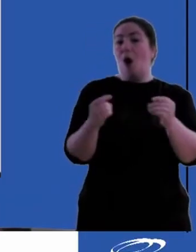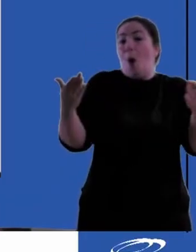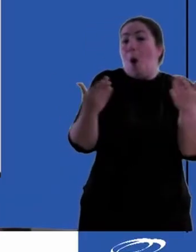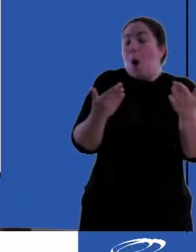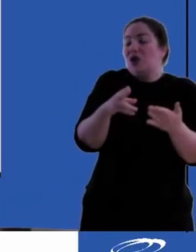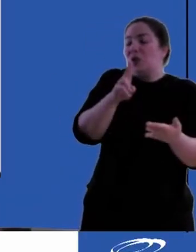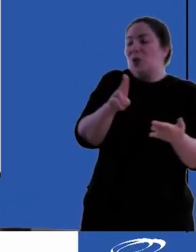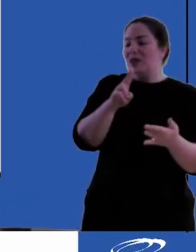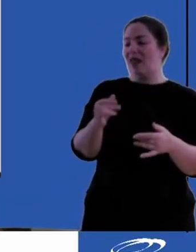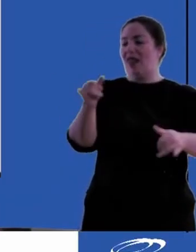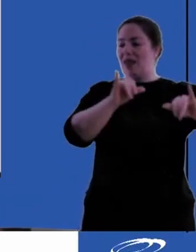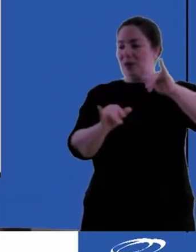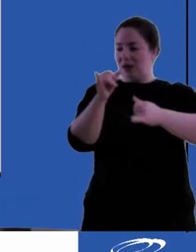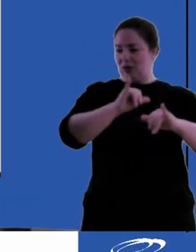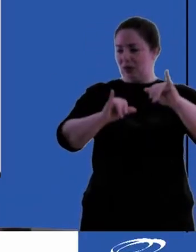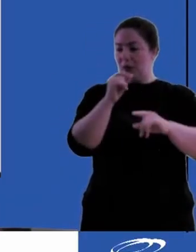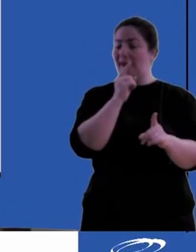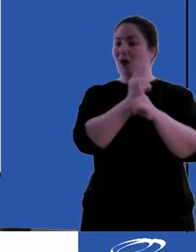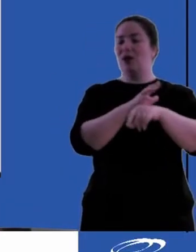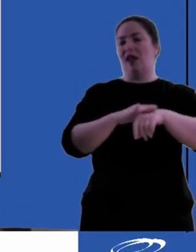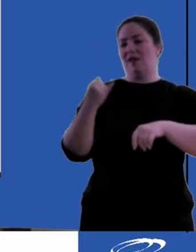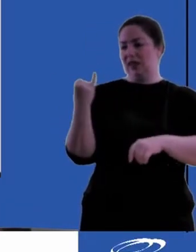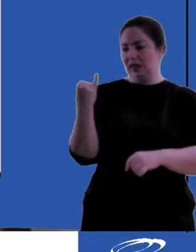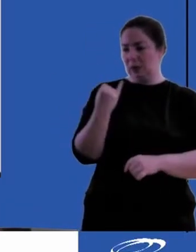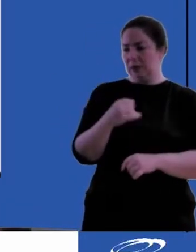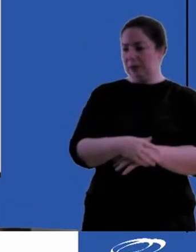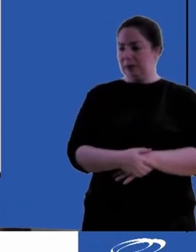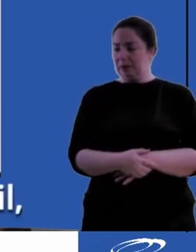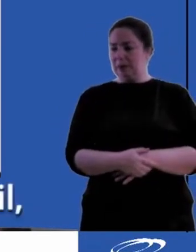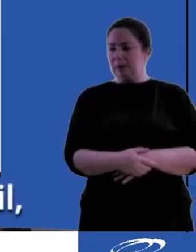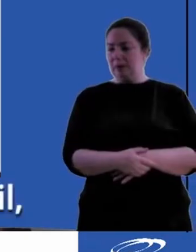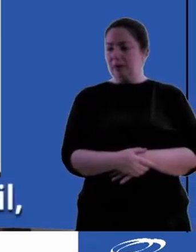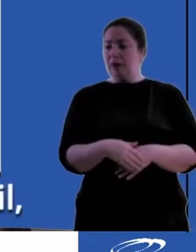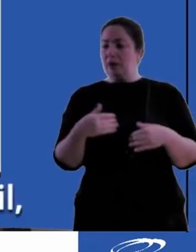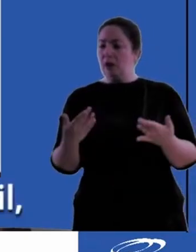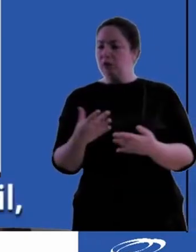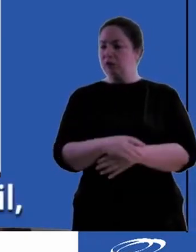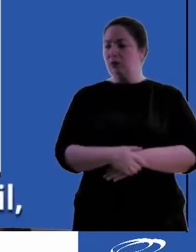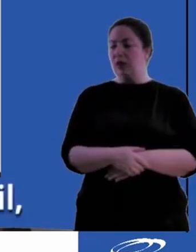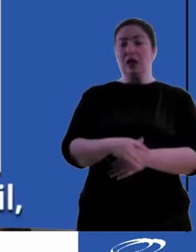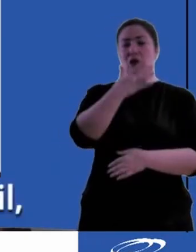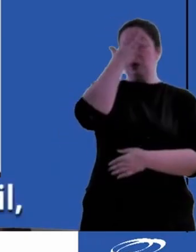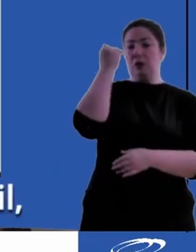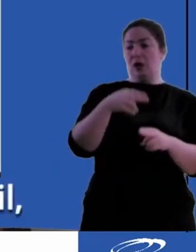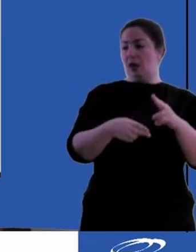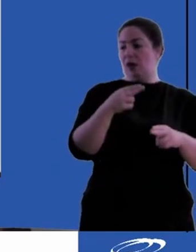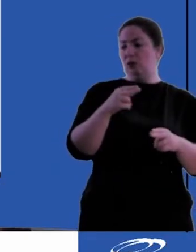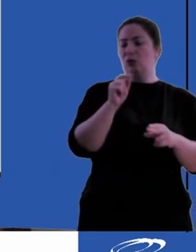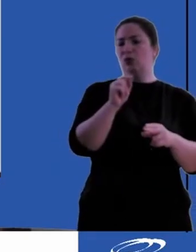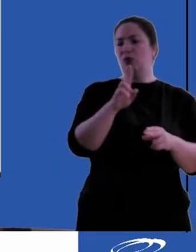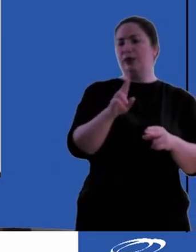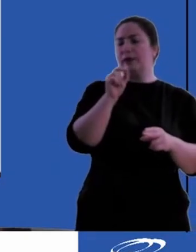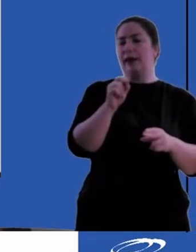to diagnose periprosthetic joint infection. So the surgeon puts the implant components in a sterile jar, sends them to